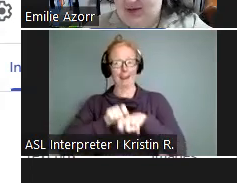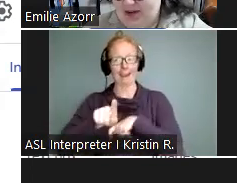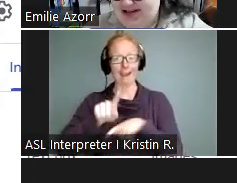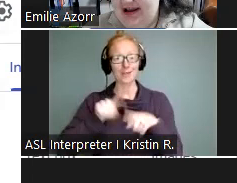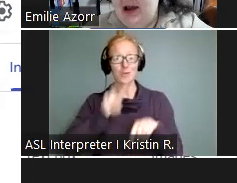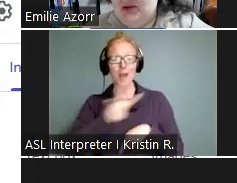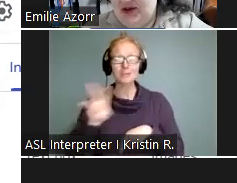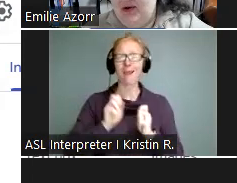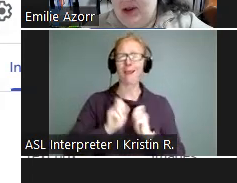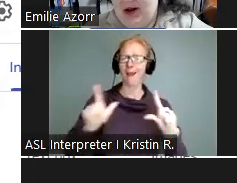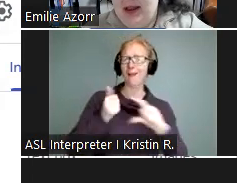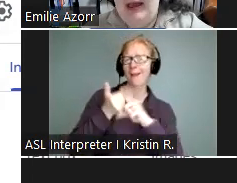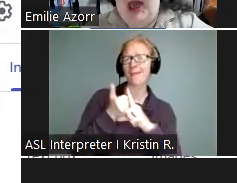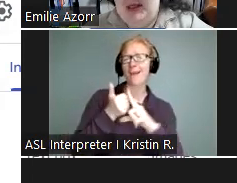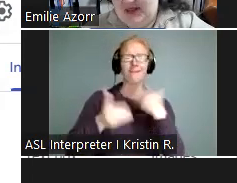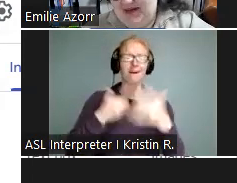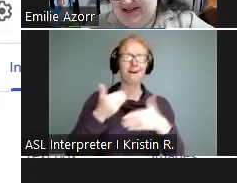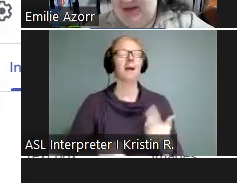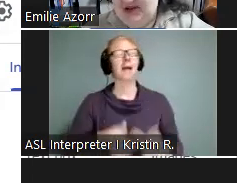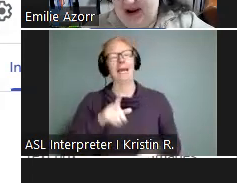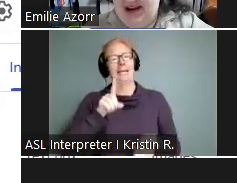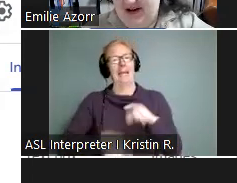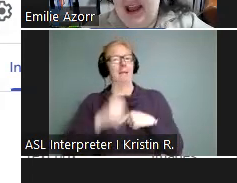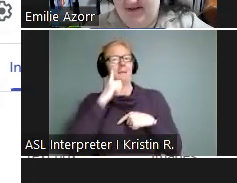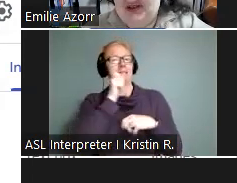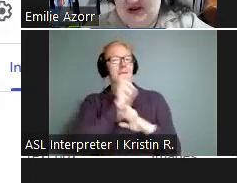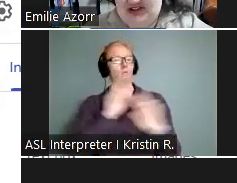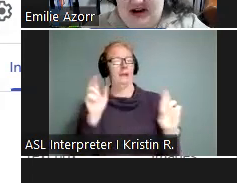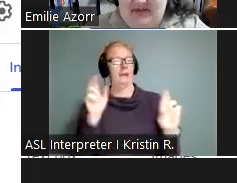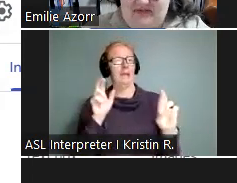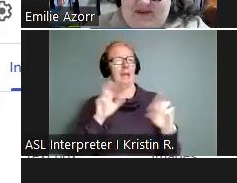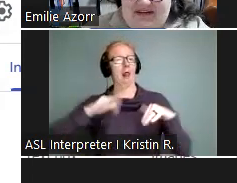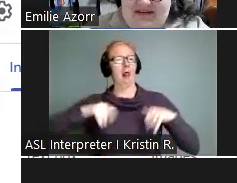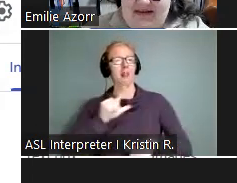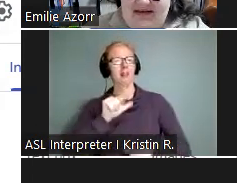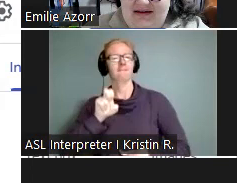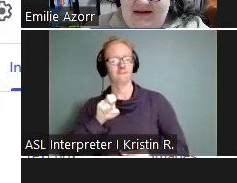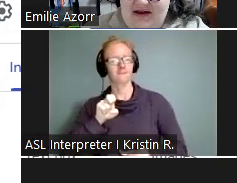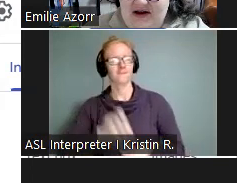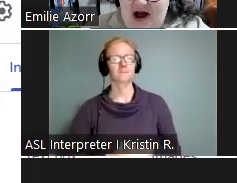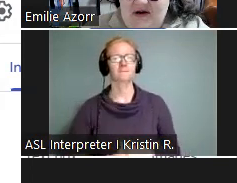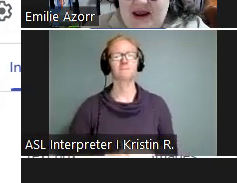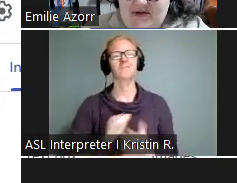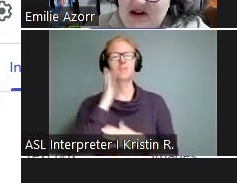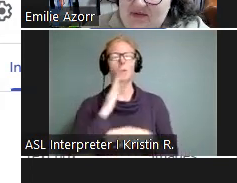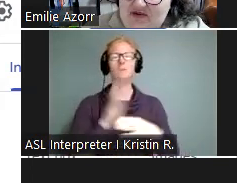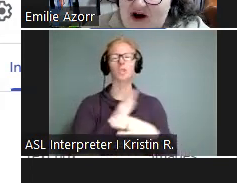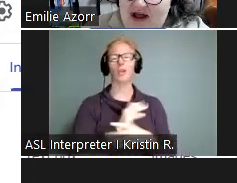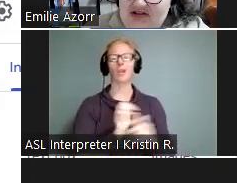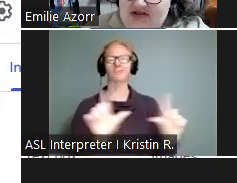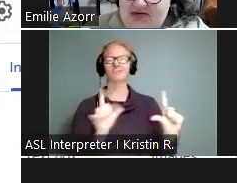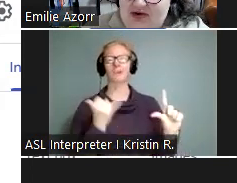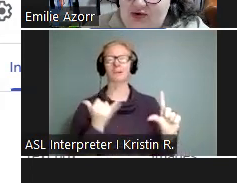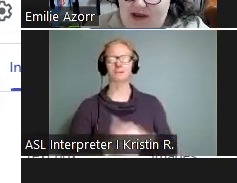access this website as we go along, and that the best option right now I have is screen sharing. All right, we're going